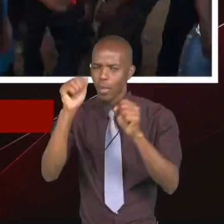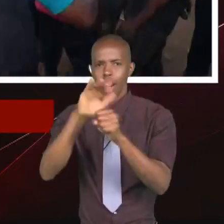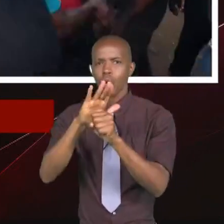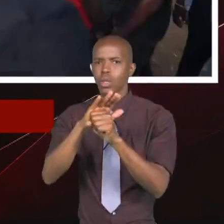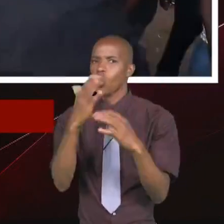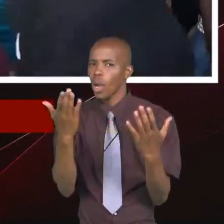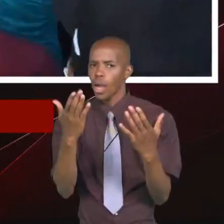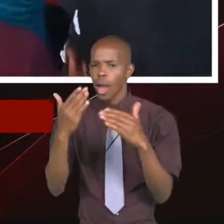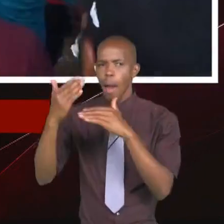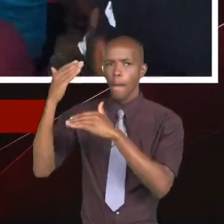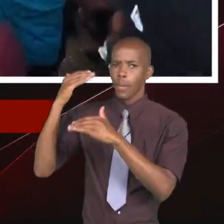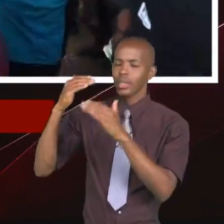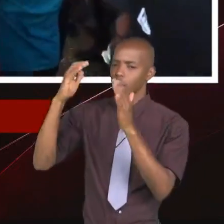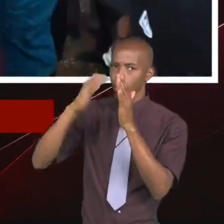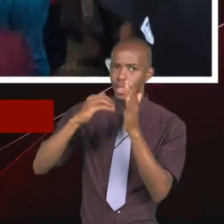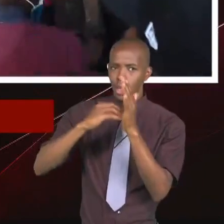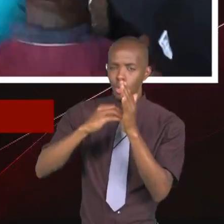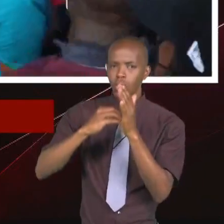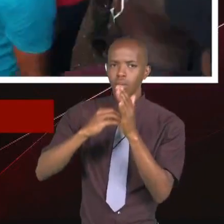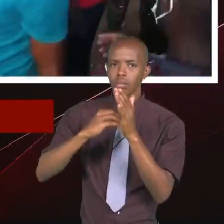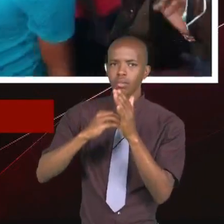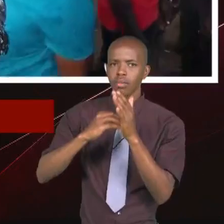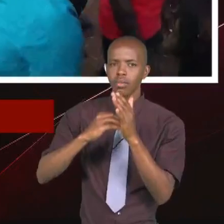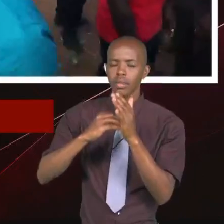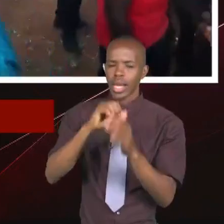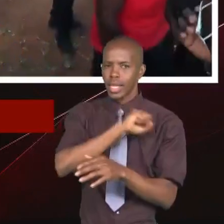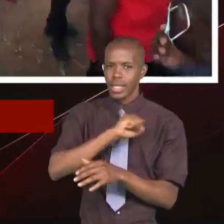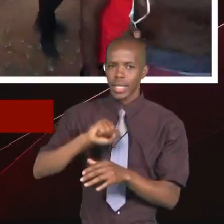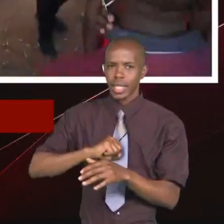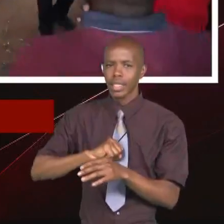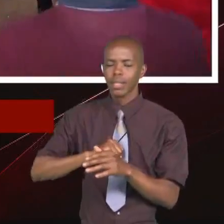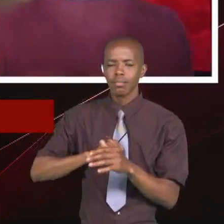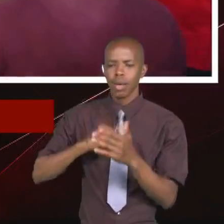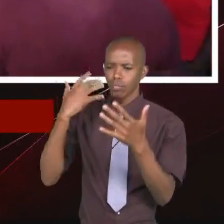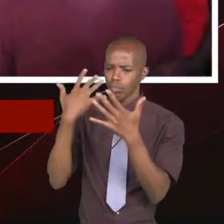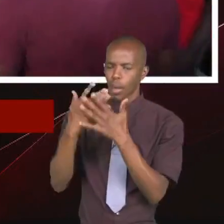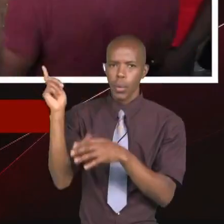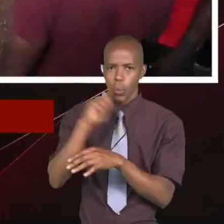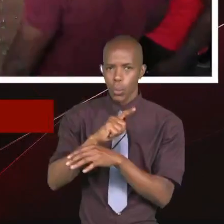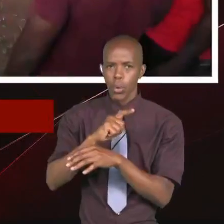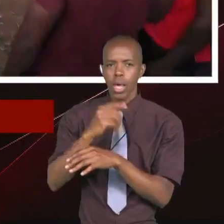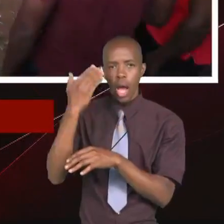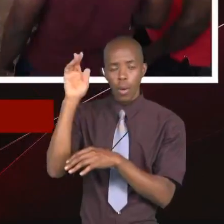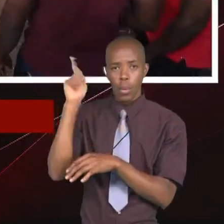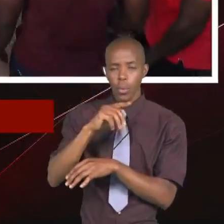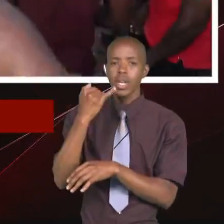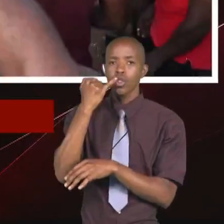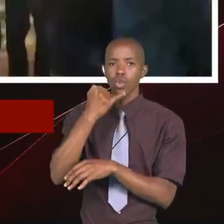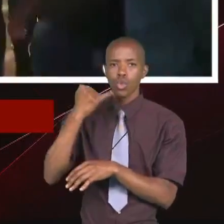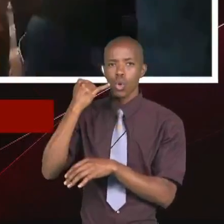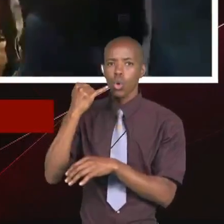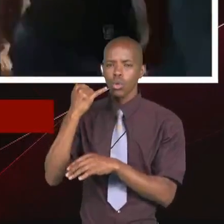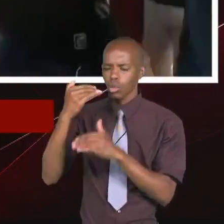for Machakos was arrested. And at some point, you realize that Joho was almost